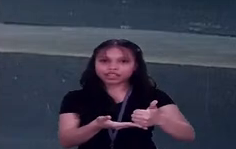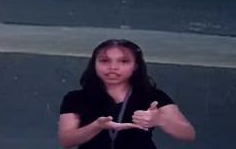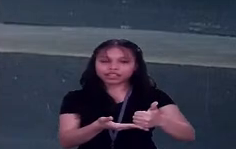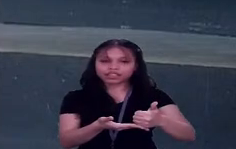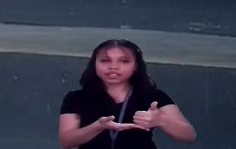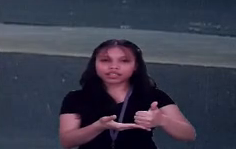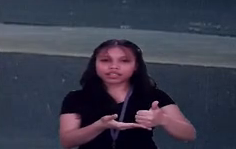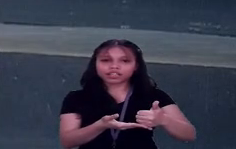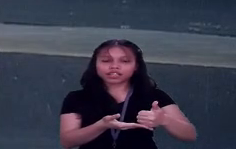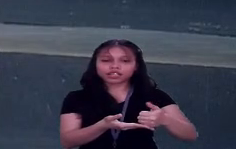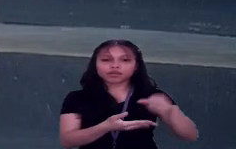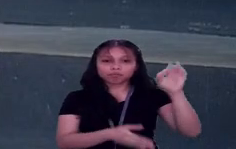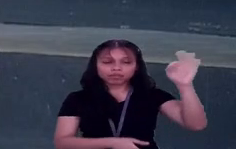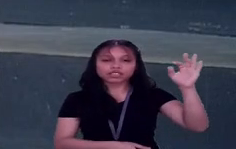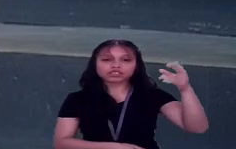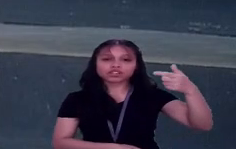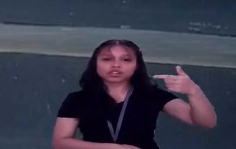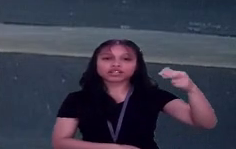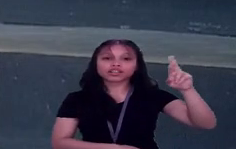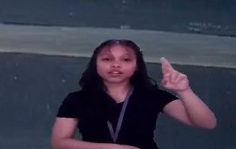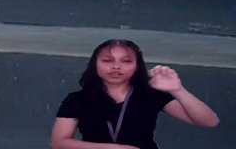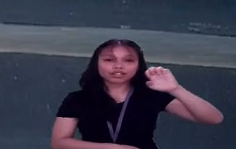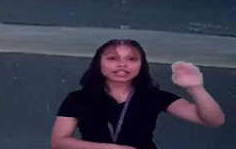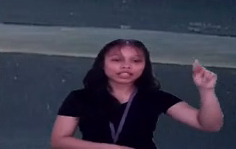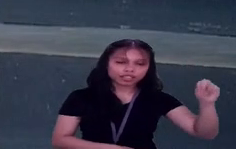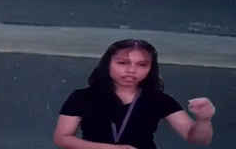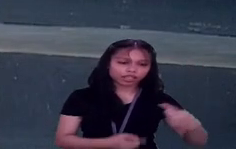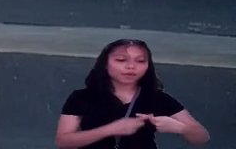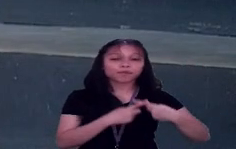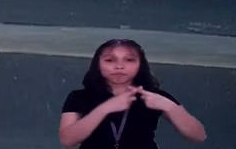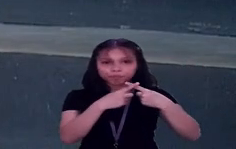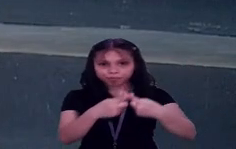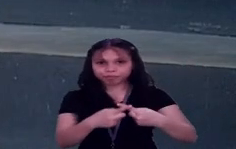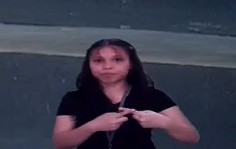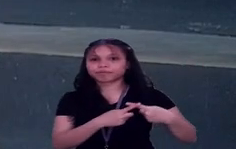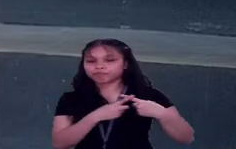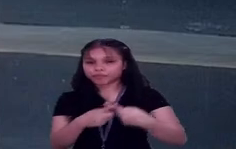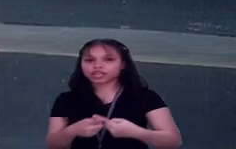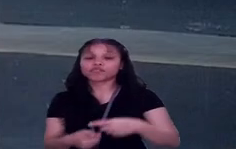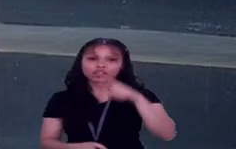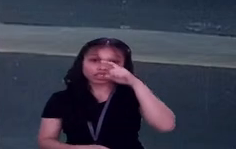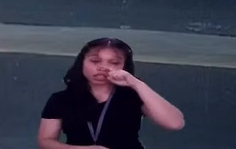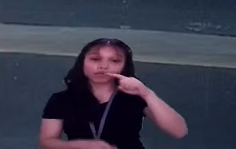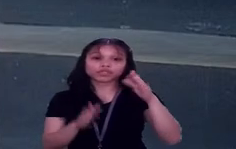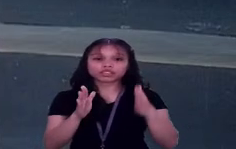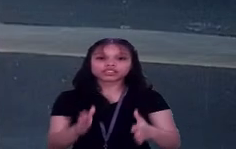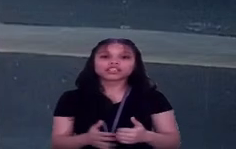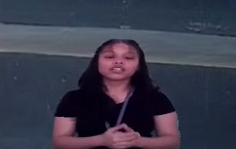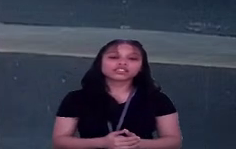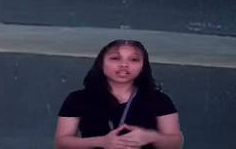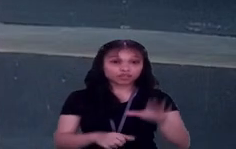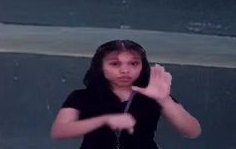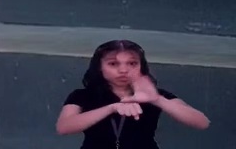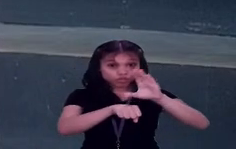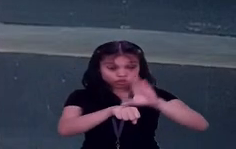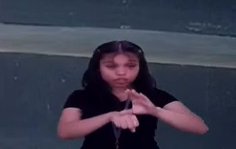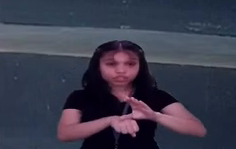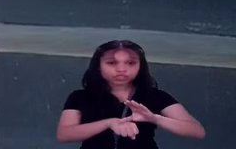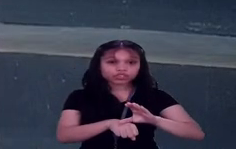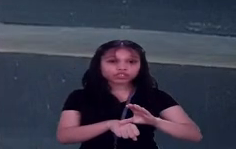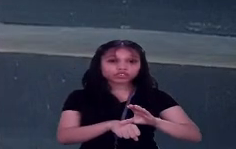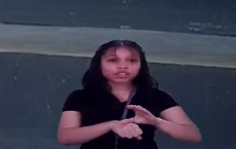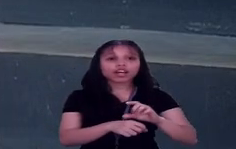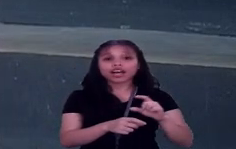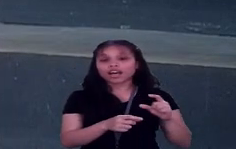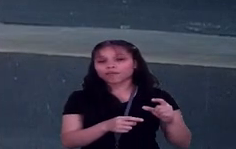of Tanso Bible Baptist Church, doing the soul winning, winning the lost souls of Taiwanese. So church, come, go